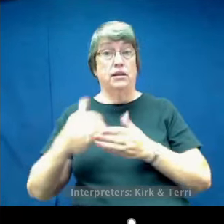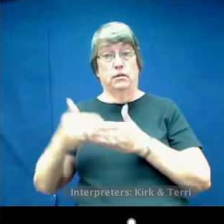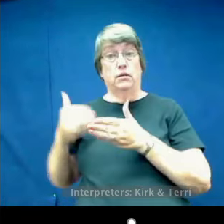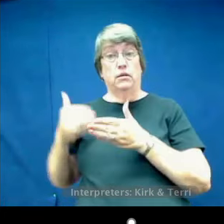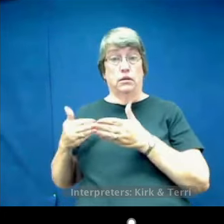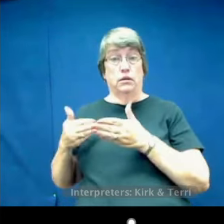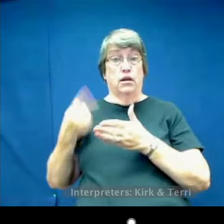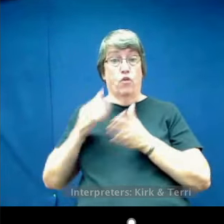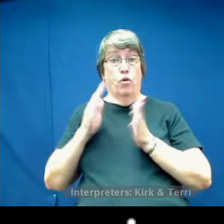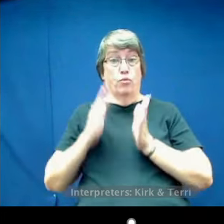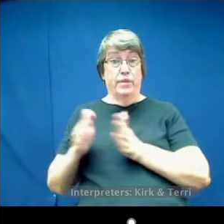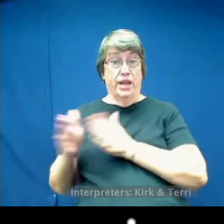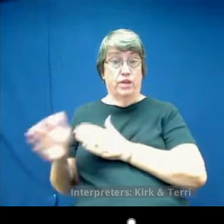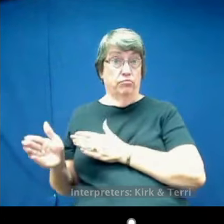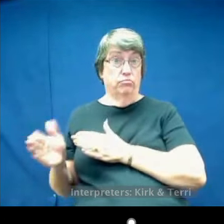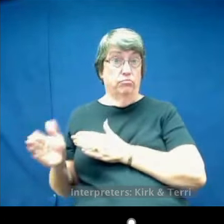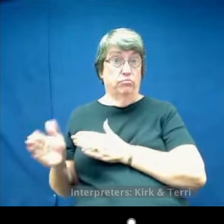Legal custody.